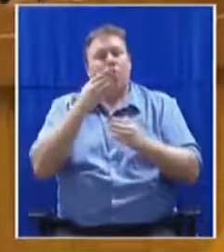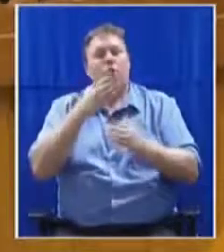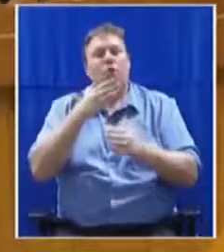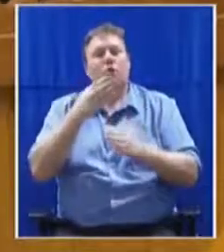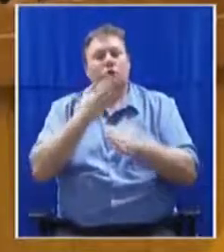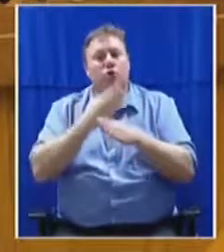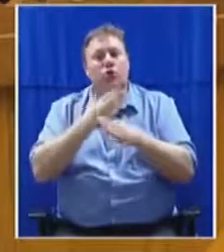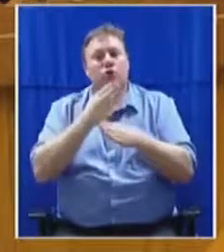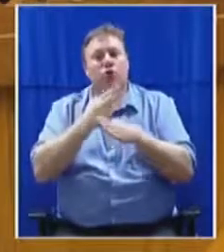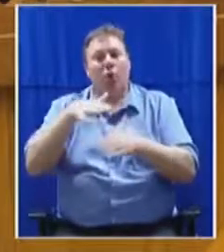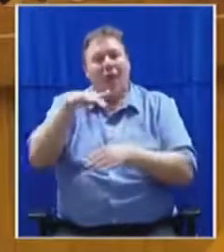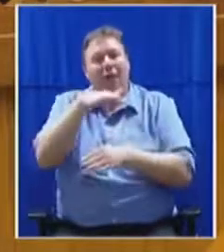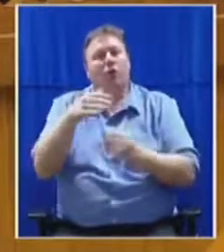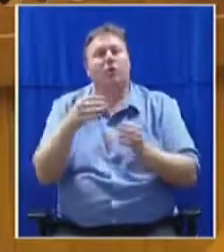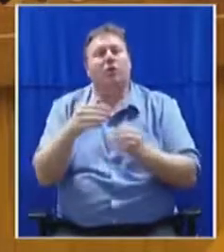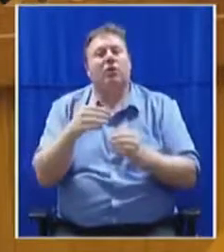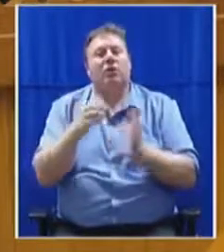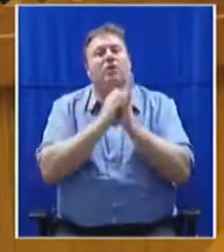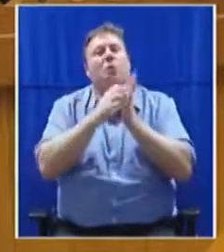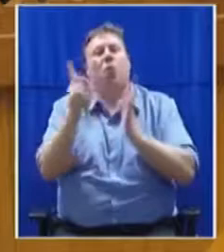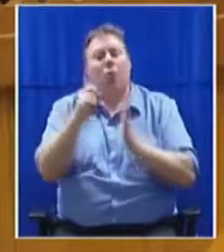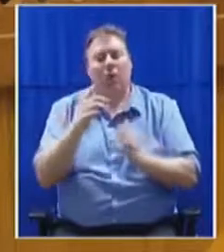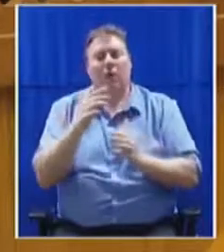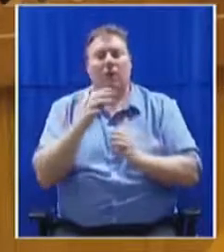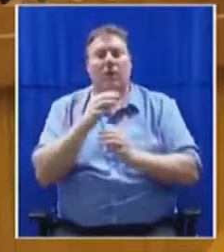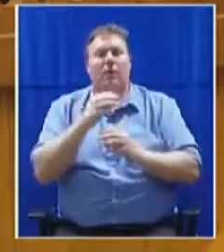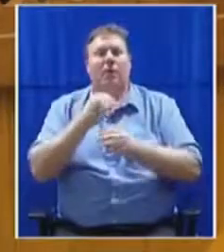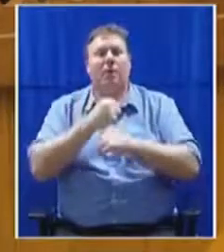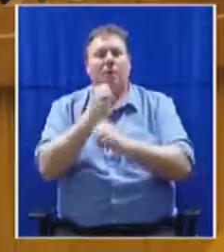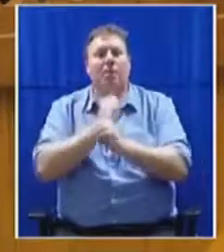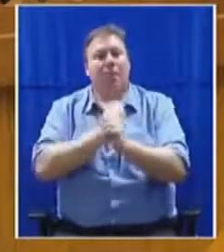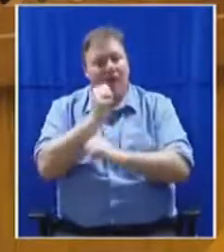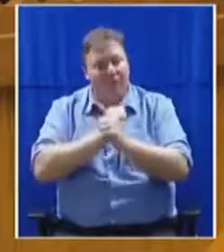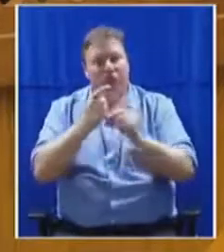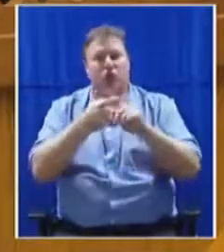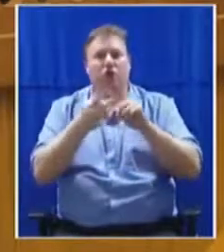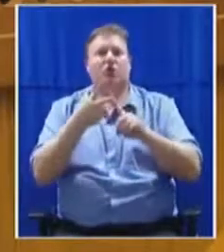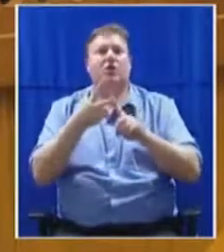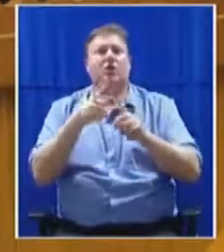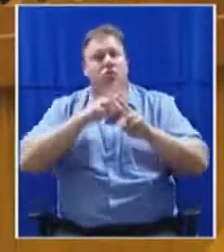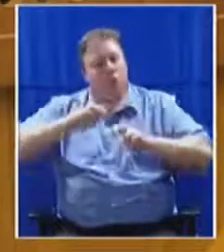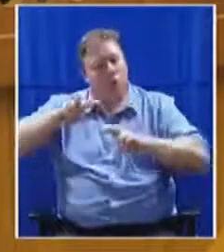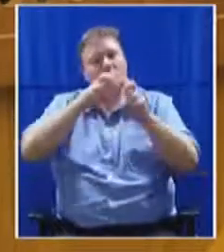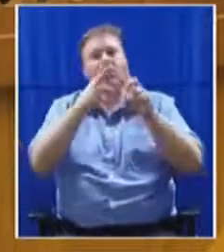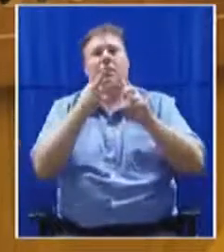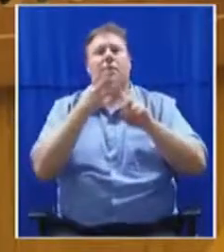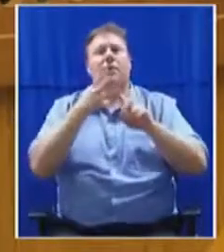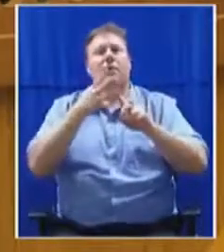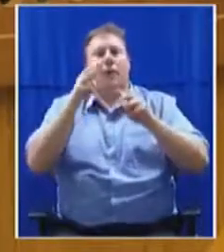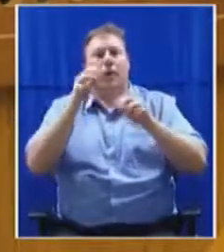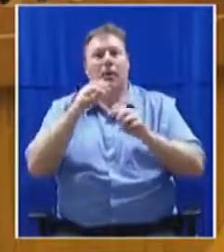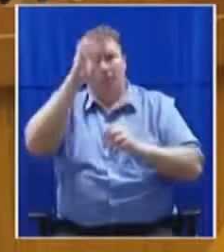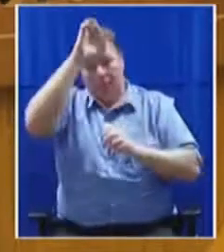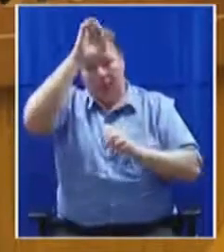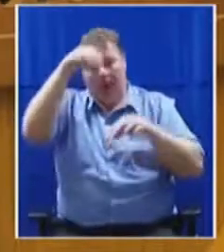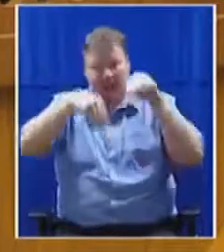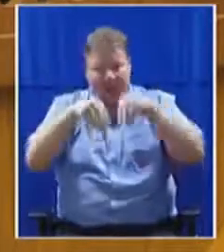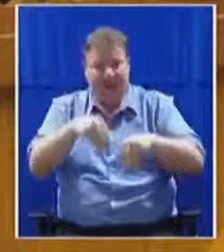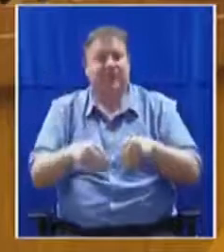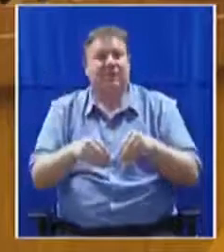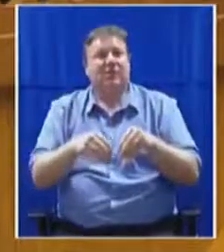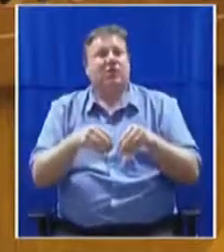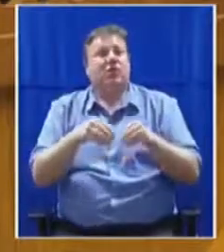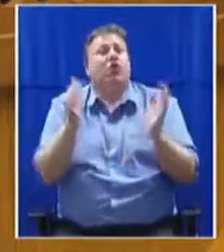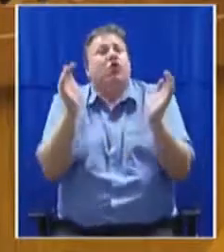tourism, mining, and financial services. And then I would urge, especially in small businesses, we must pay them on time so that we